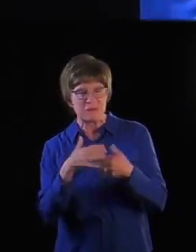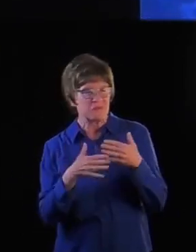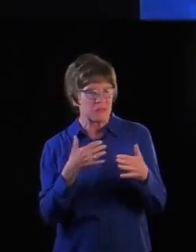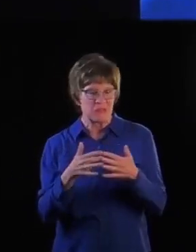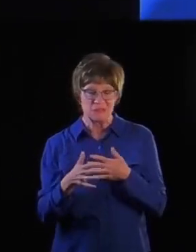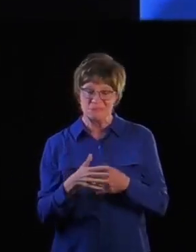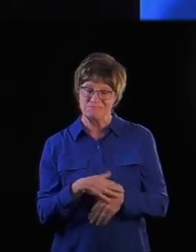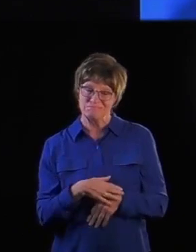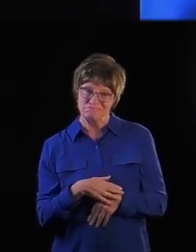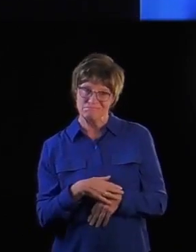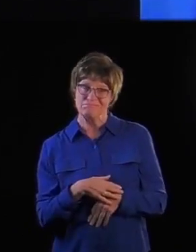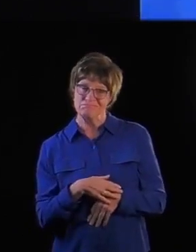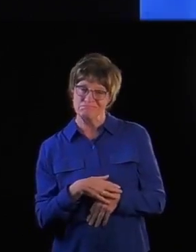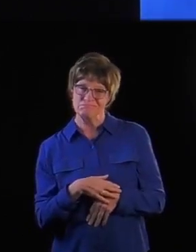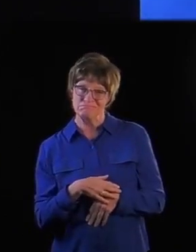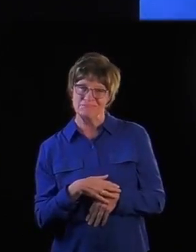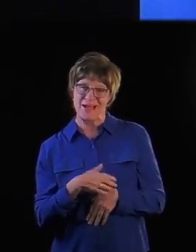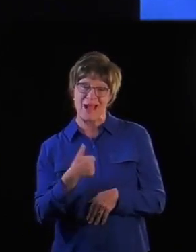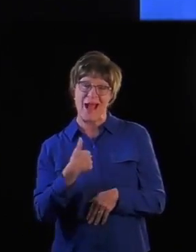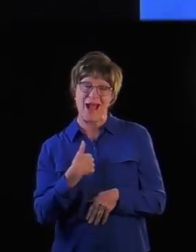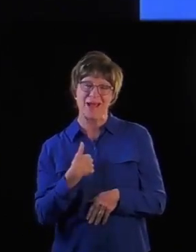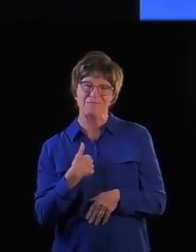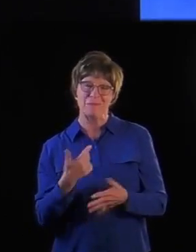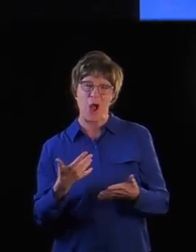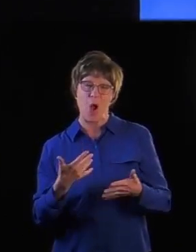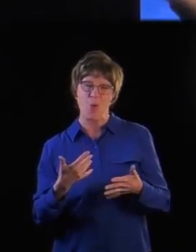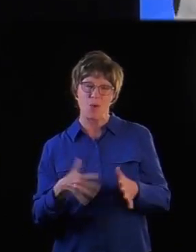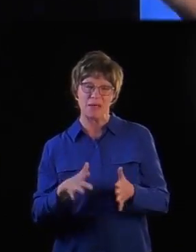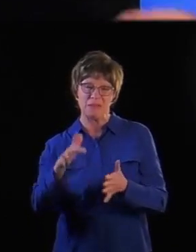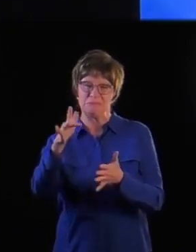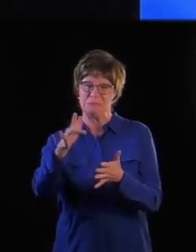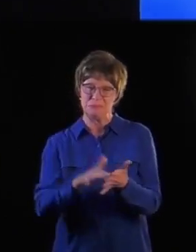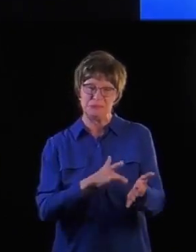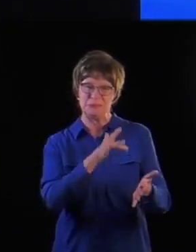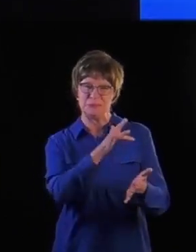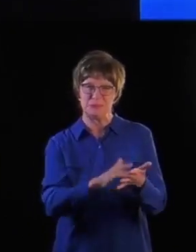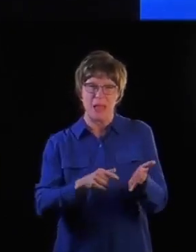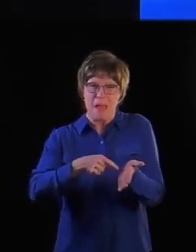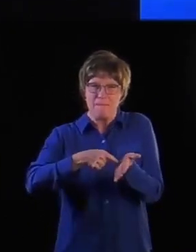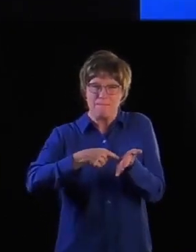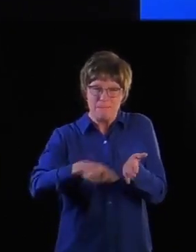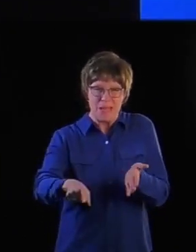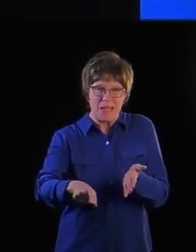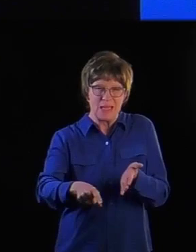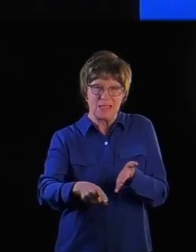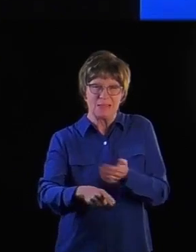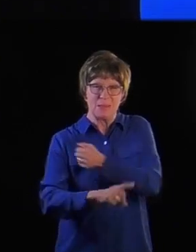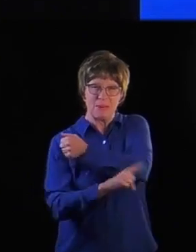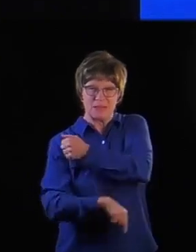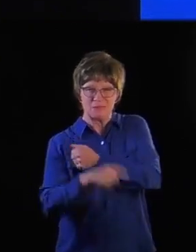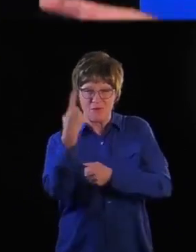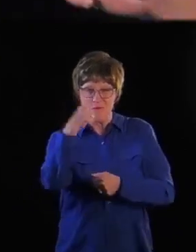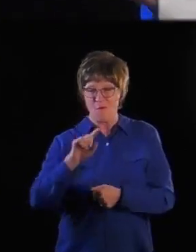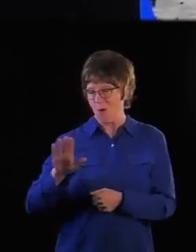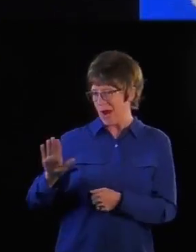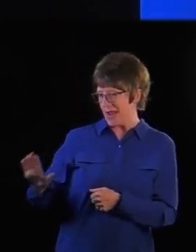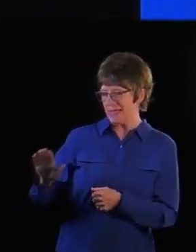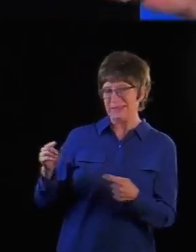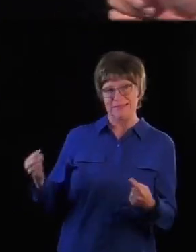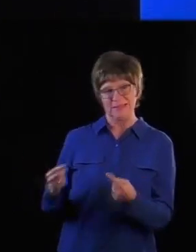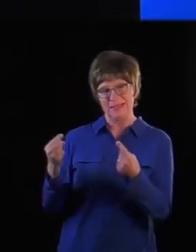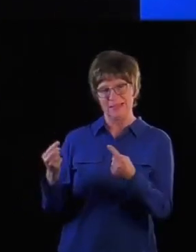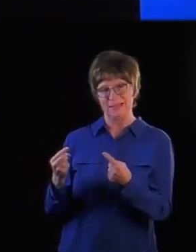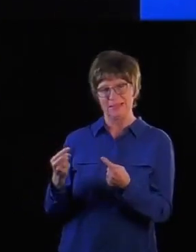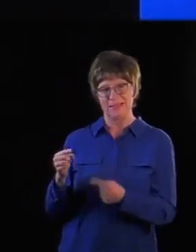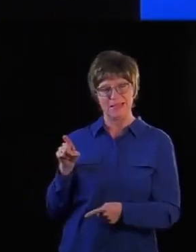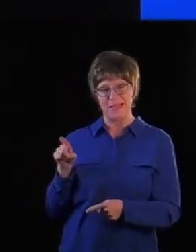really cool thing is that I've already paid the penalty for his sin. And he doesn't have to worry about that, because